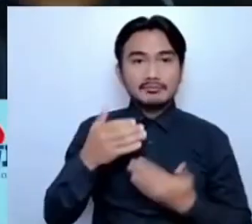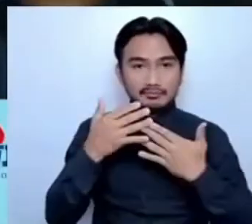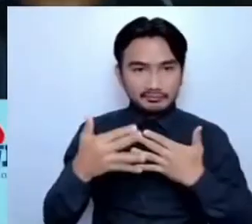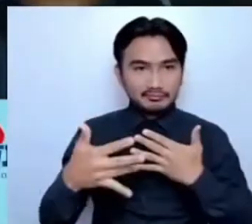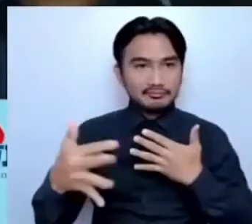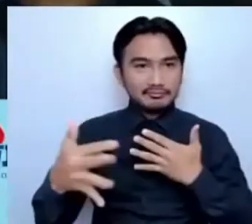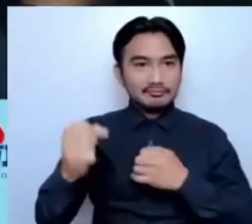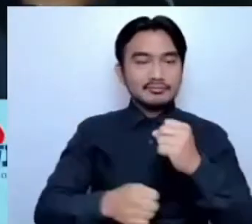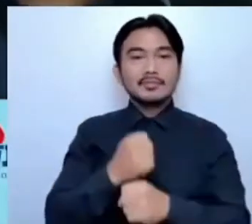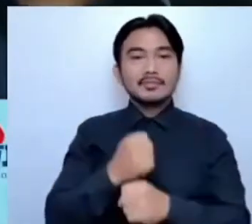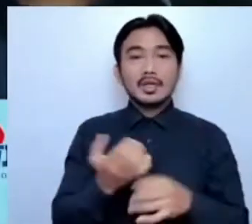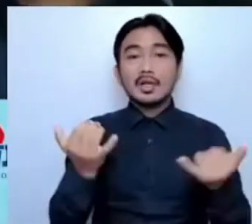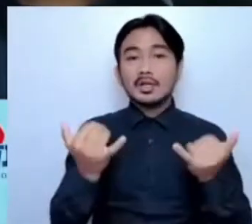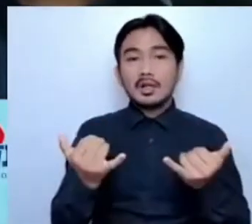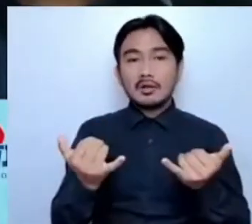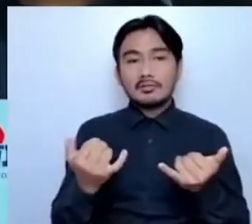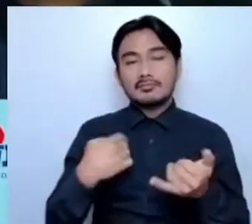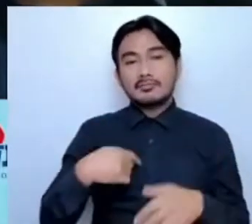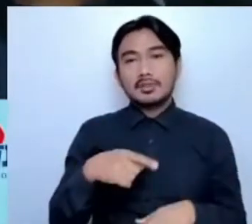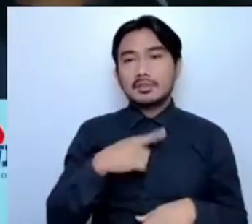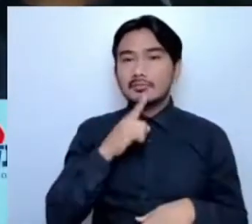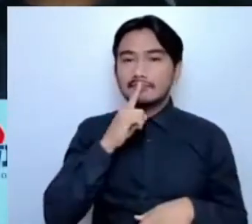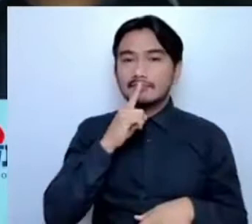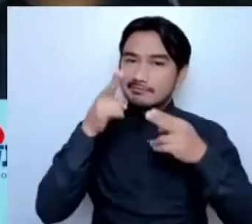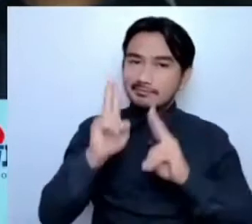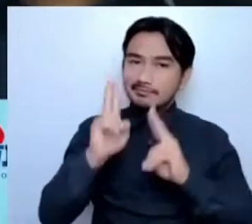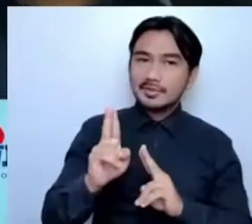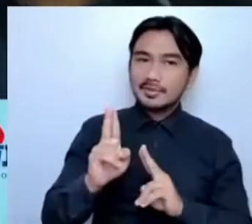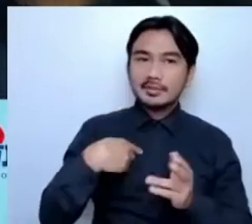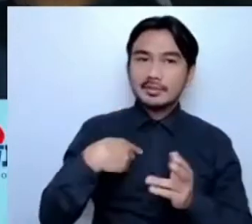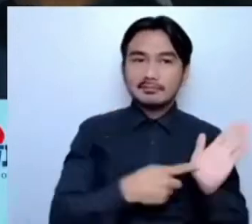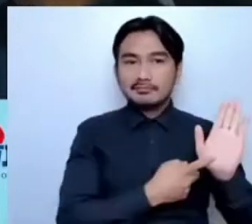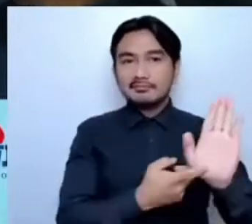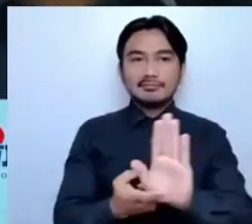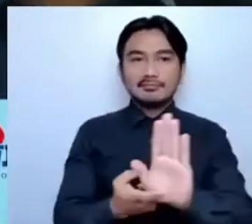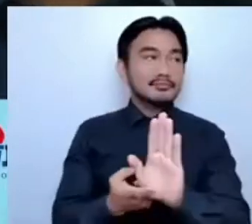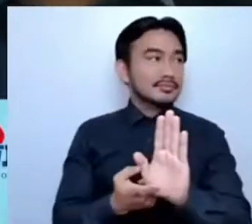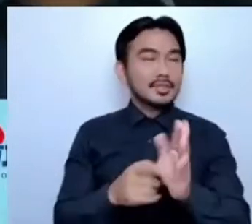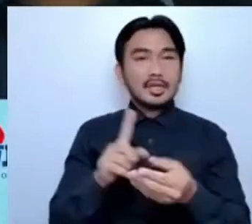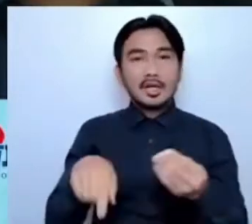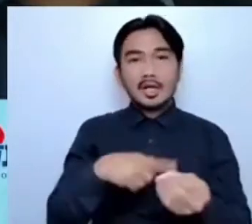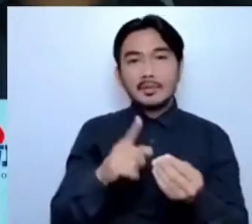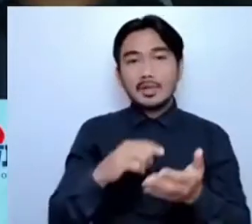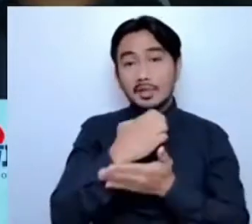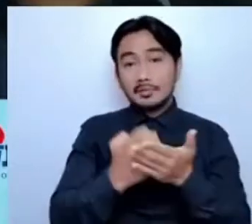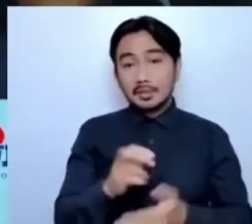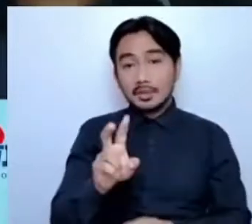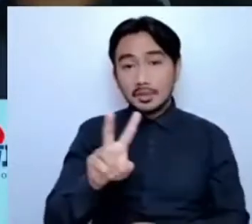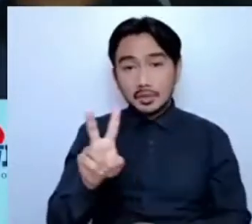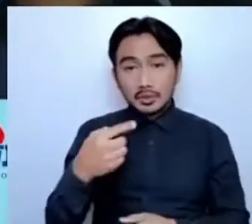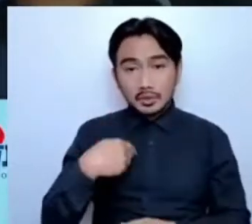Today, I am very honored to present to you our episode 2, where we will